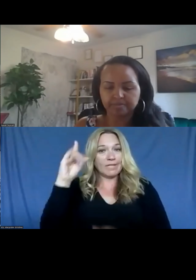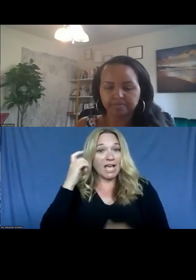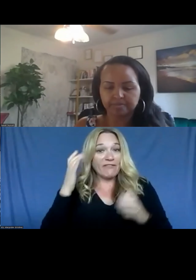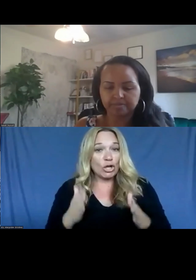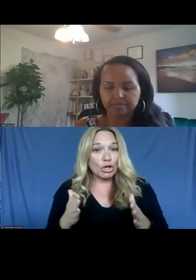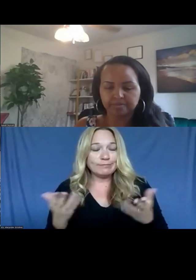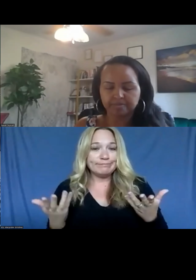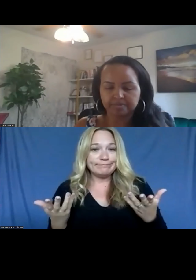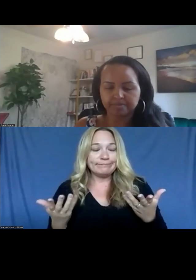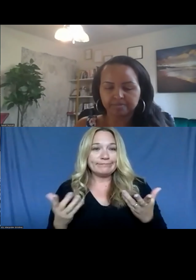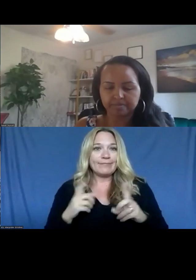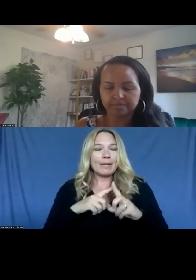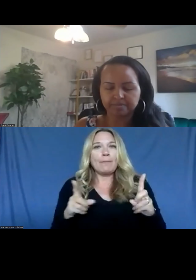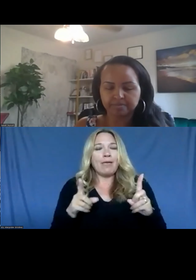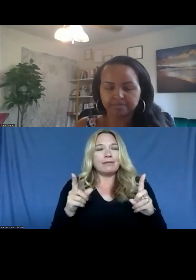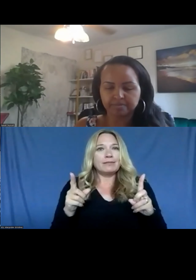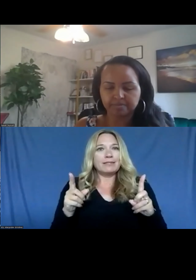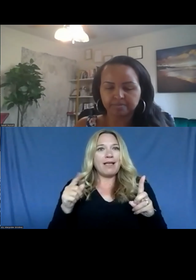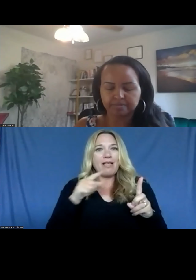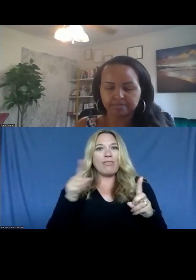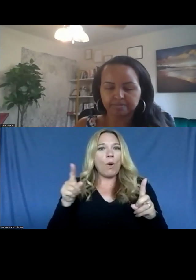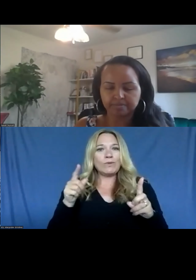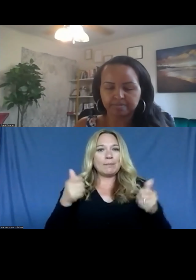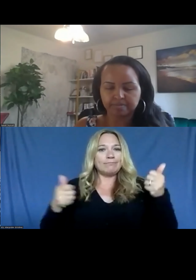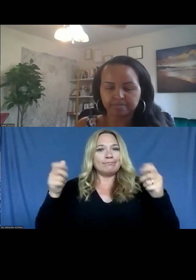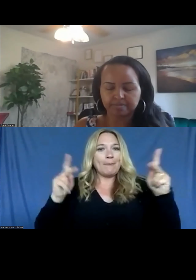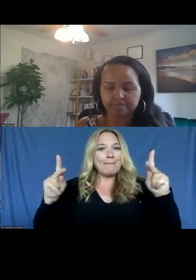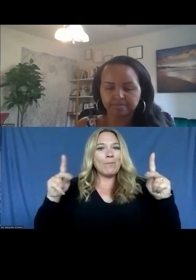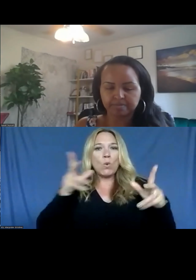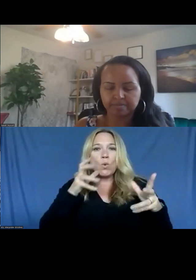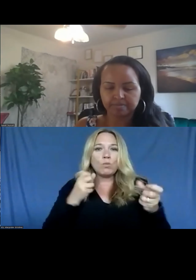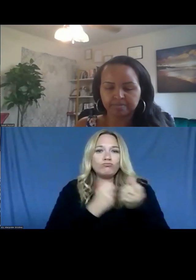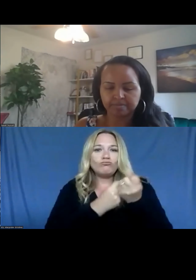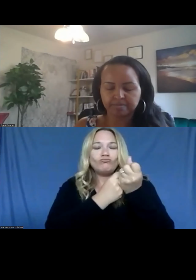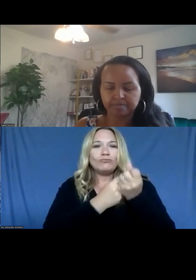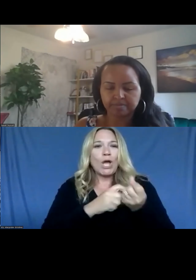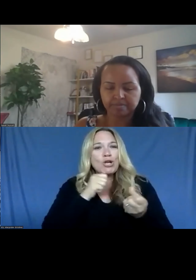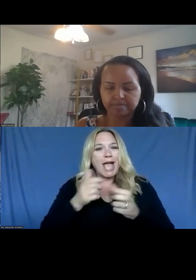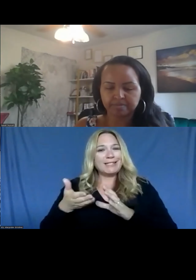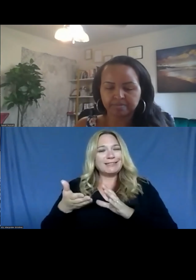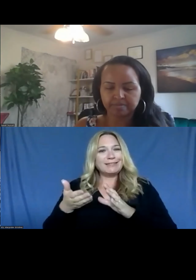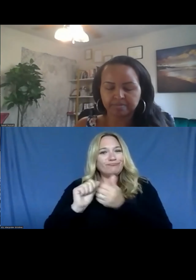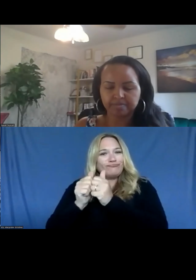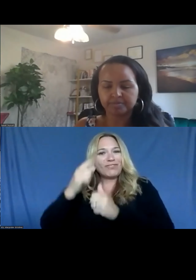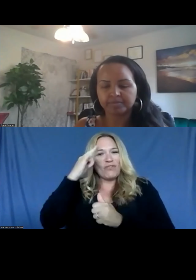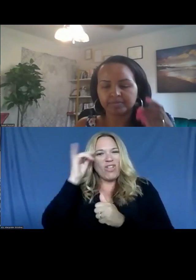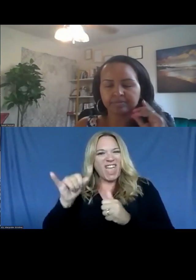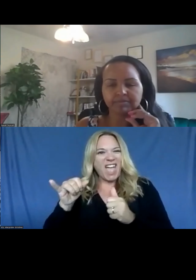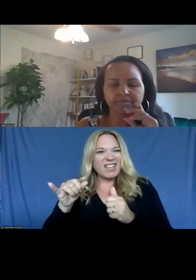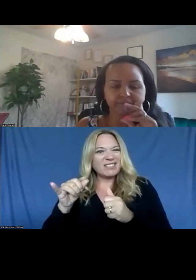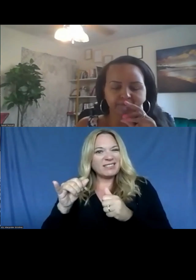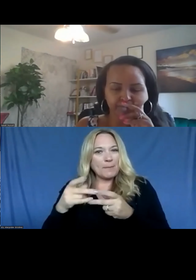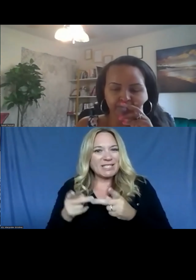the big champions just aren't running for those positions. It can be a real exercise in